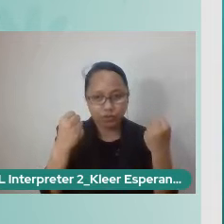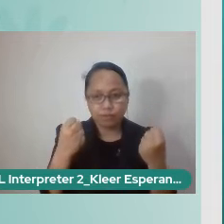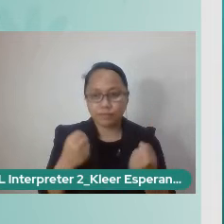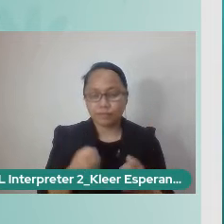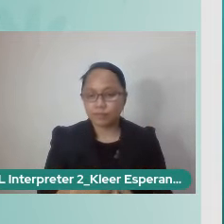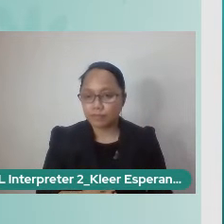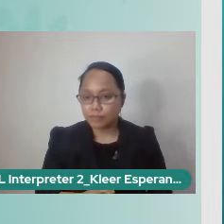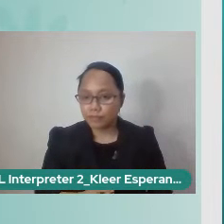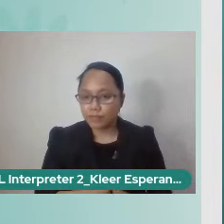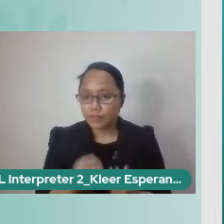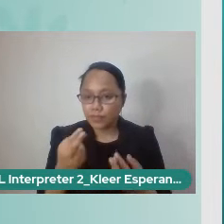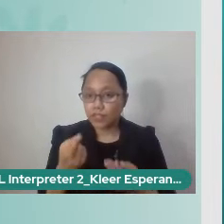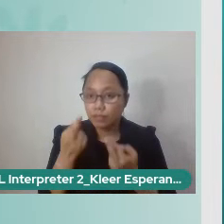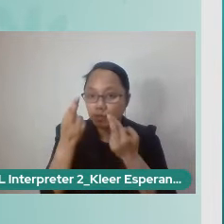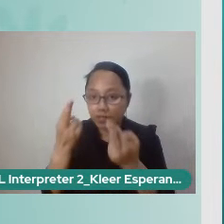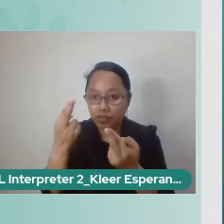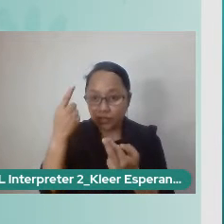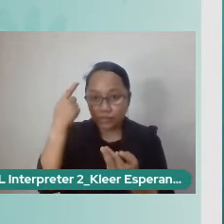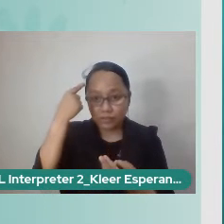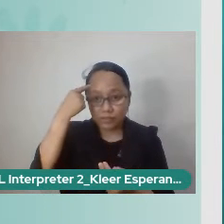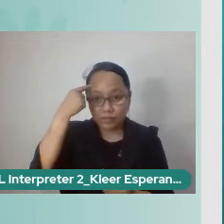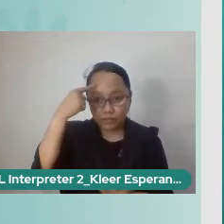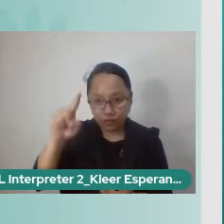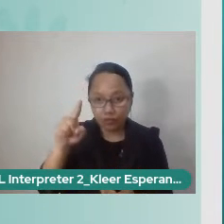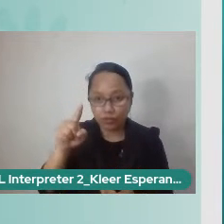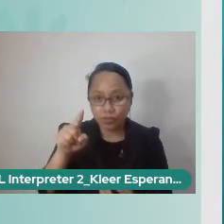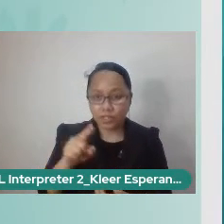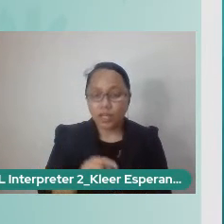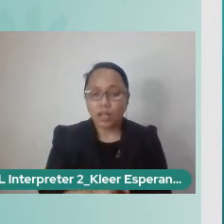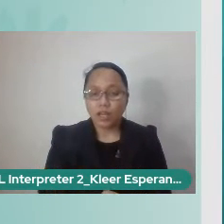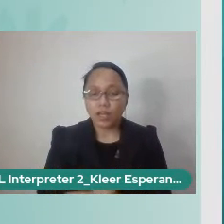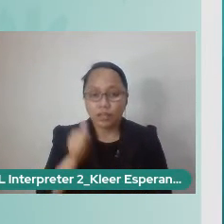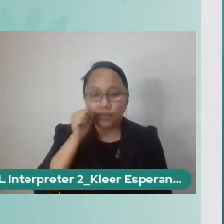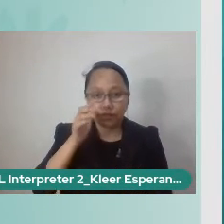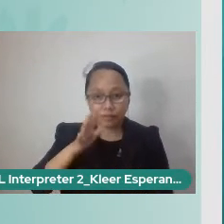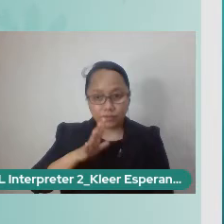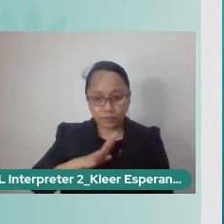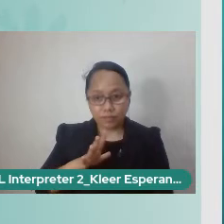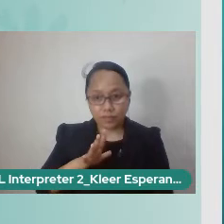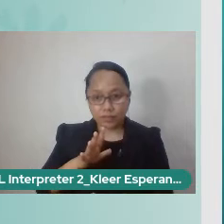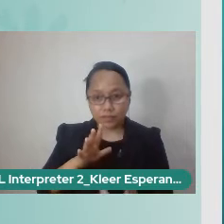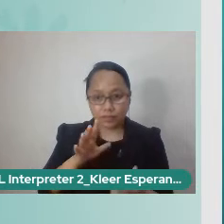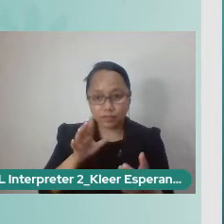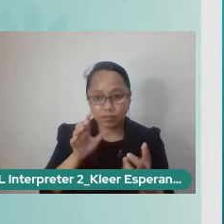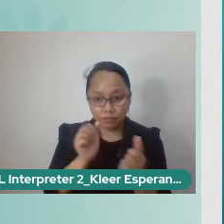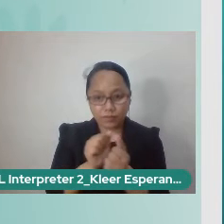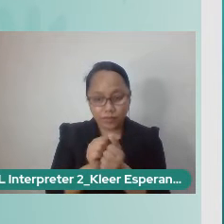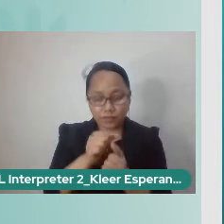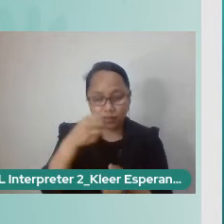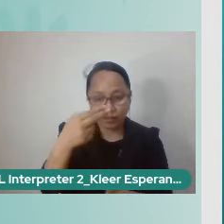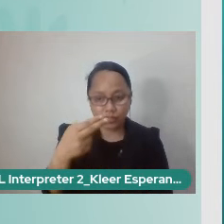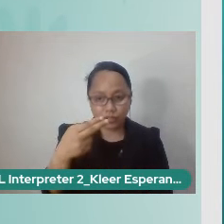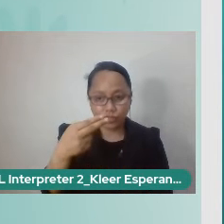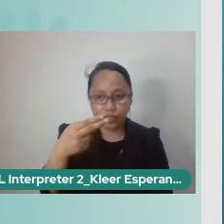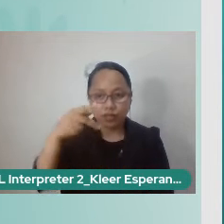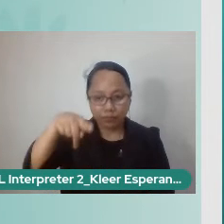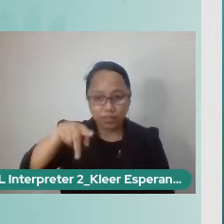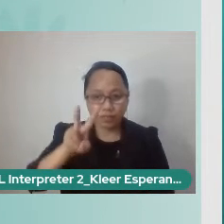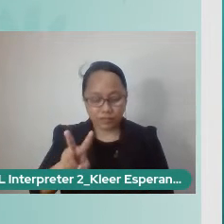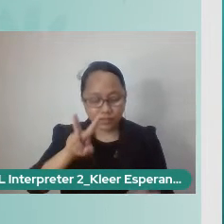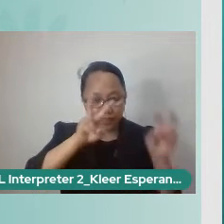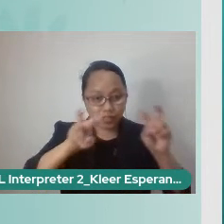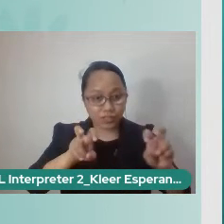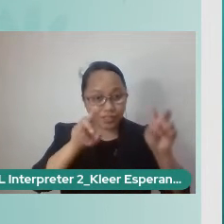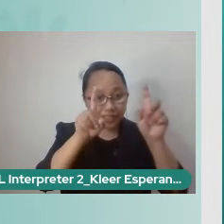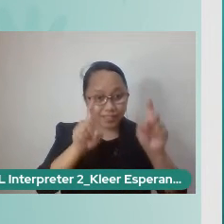that for the general population, WHO suggests using an HPV primary screening test either with a triage test or